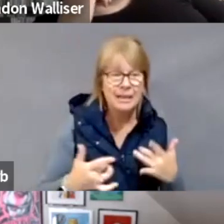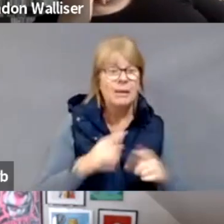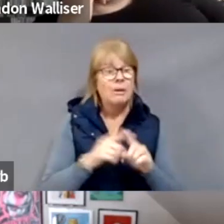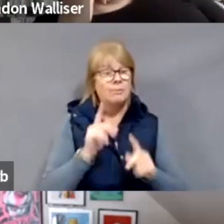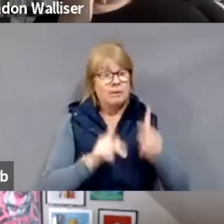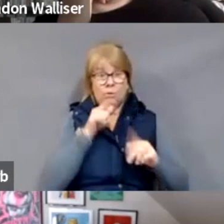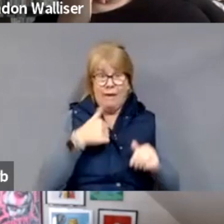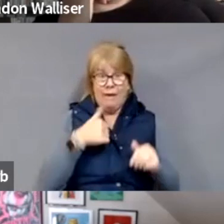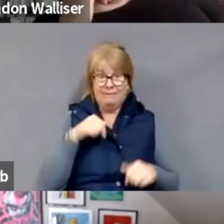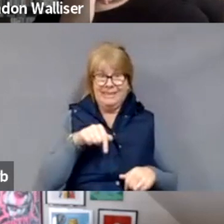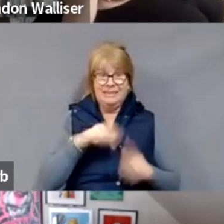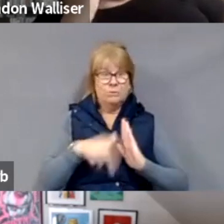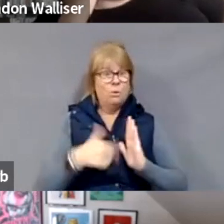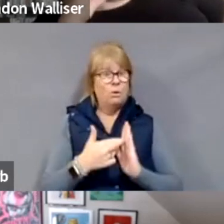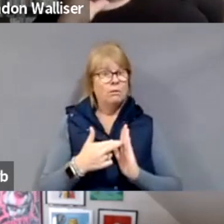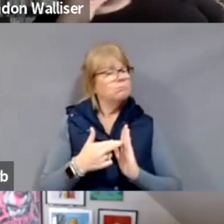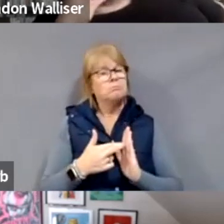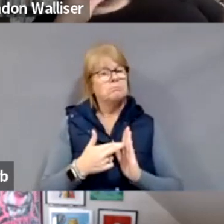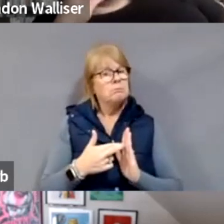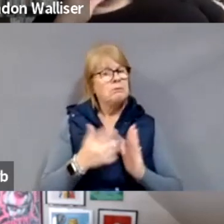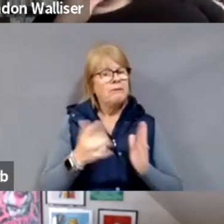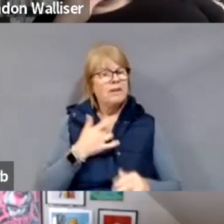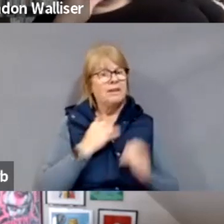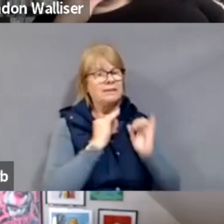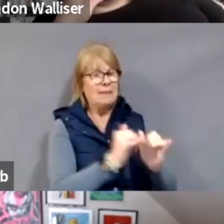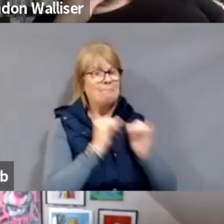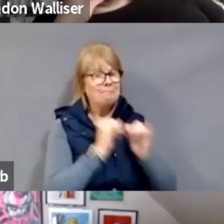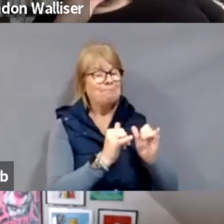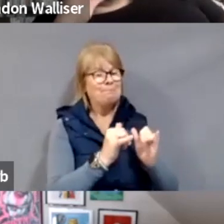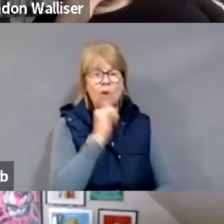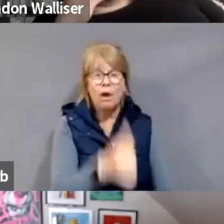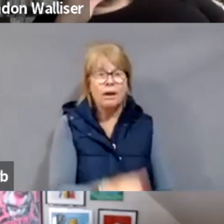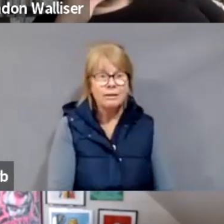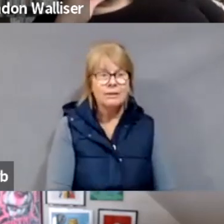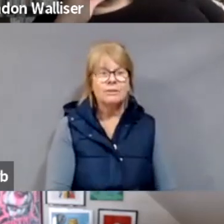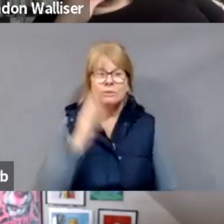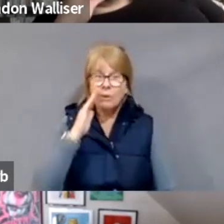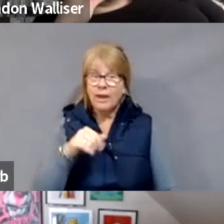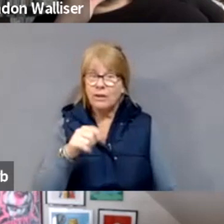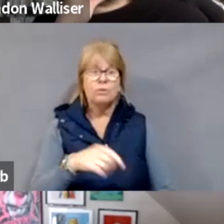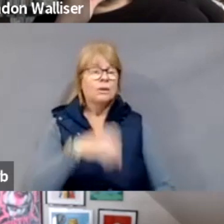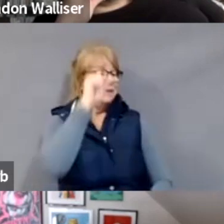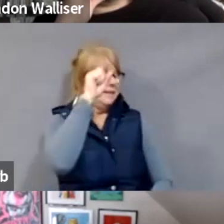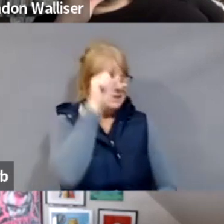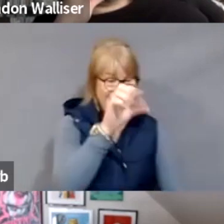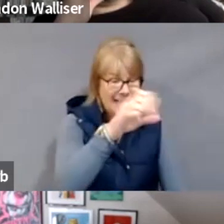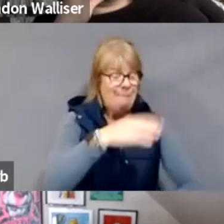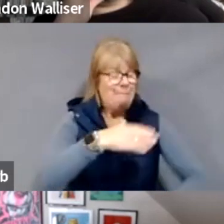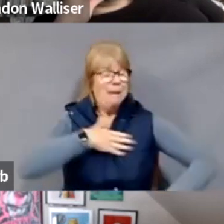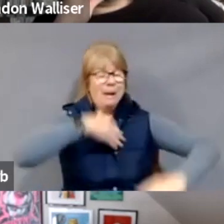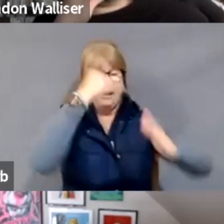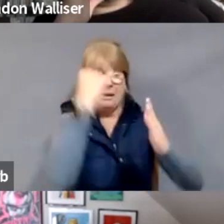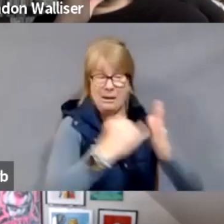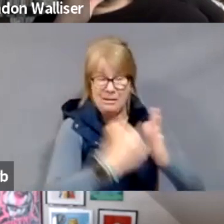job like this feels that way. So know that when you're pitching your plays or you're pitching yourself, you know, as